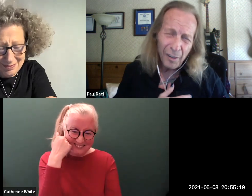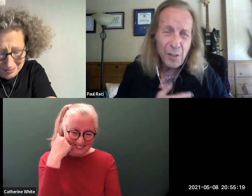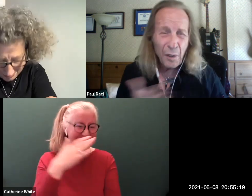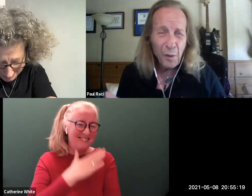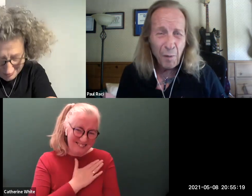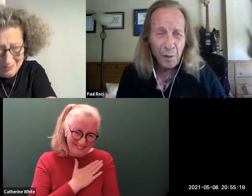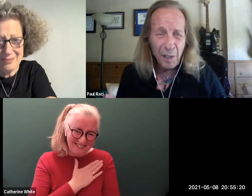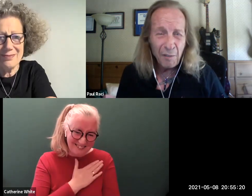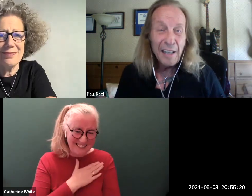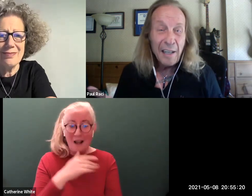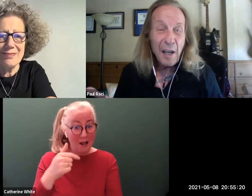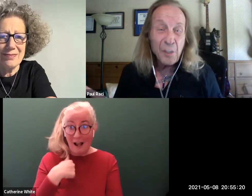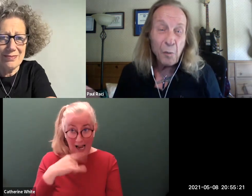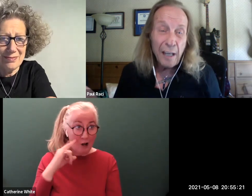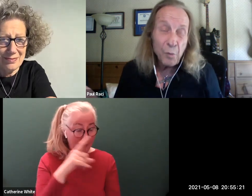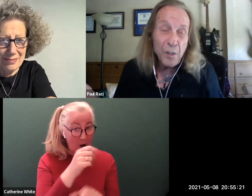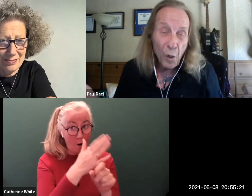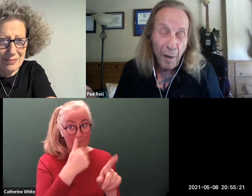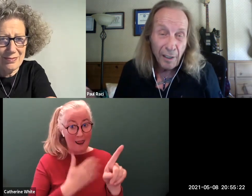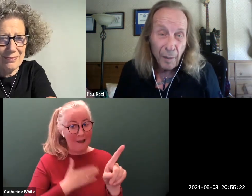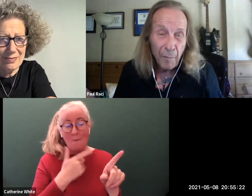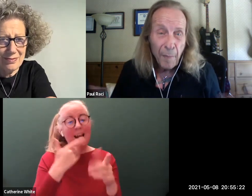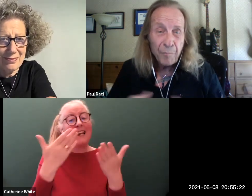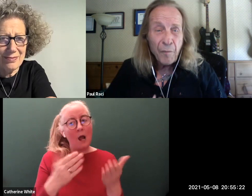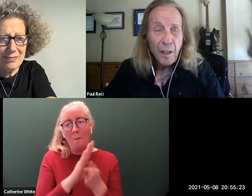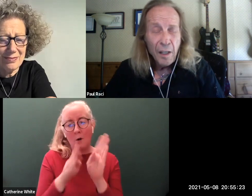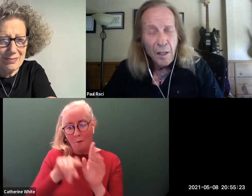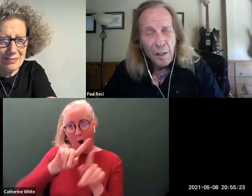oh, that's what I heard my whole life. And so we joke about it now.